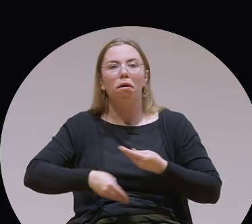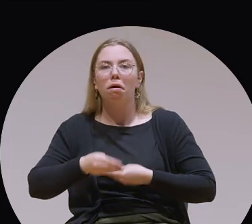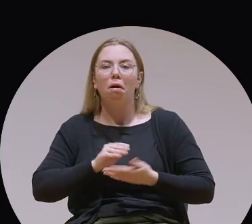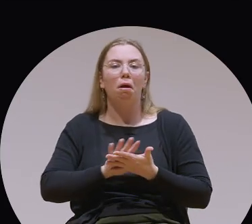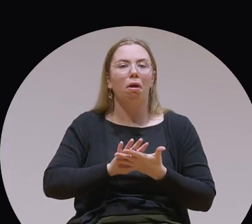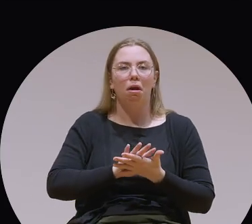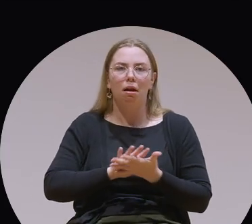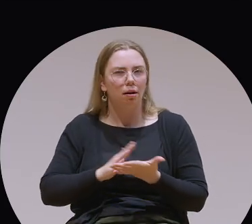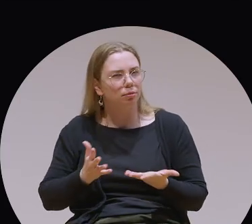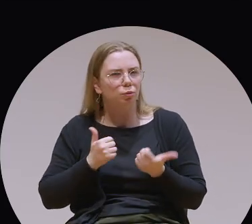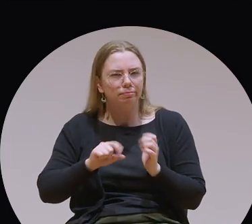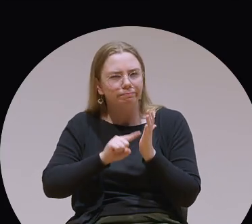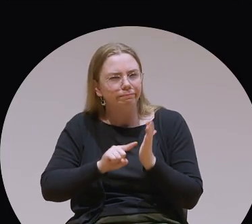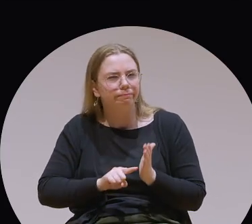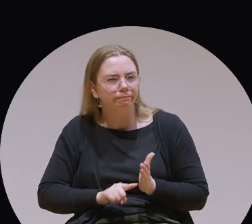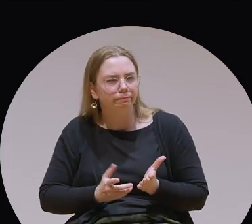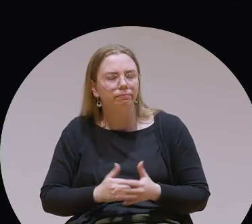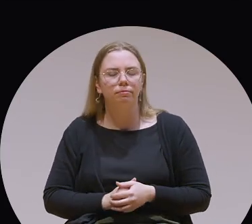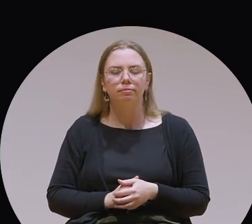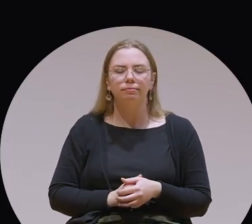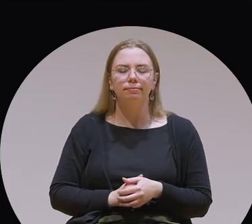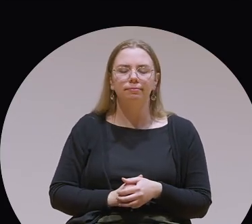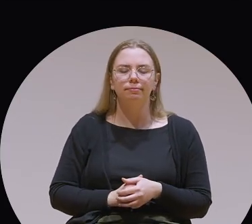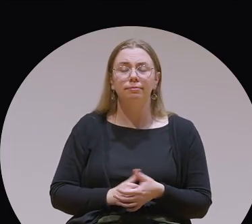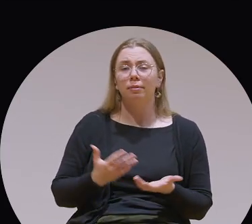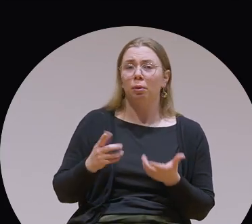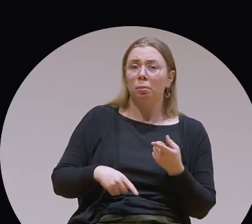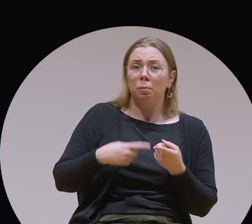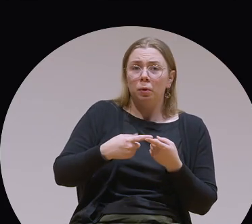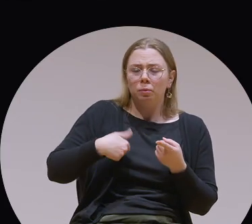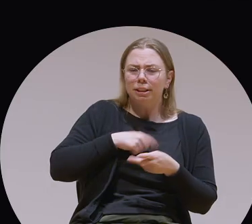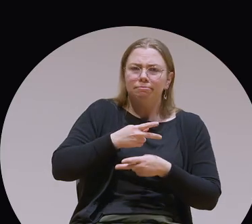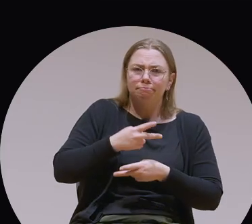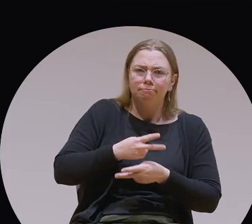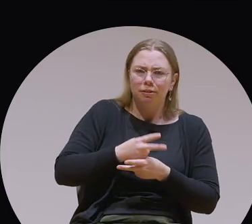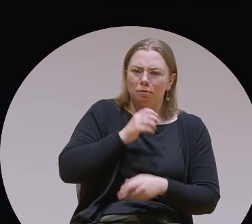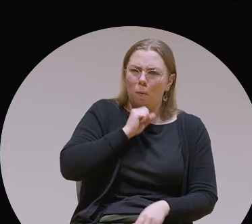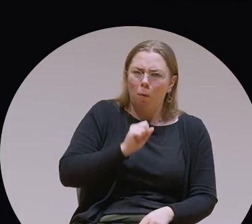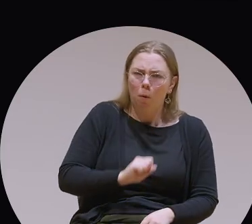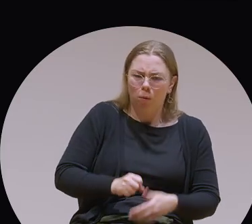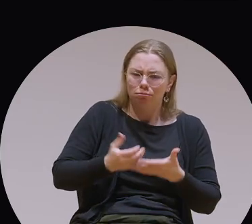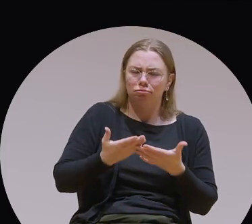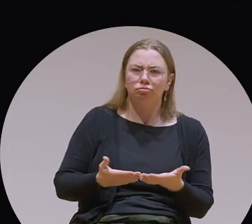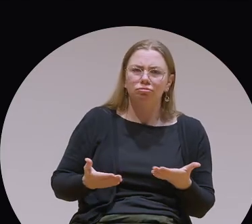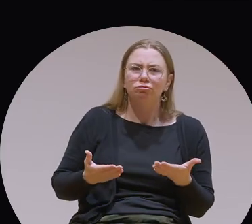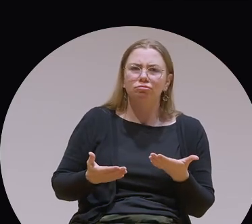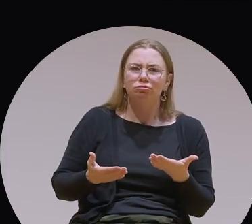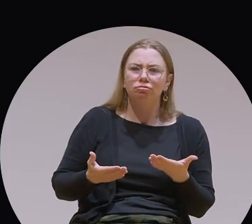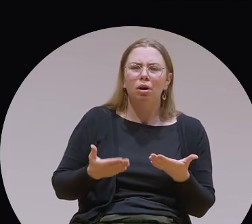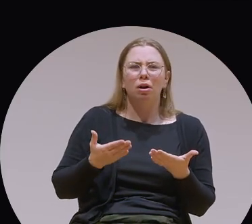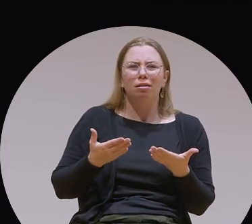But one of the things which is really important in looking at antiquities is to understand that the mores,